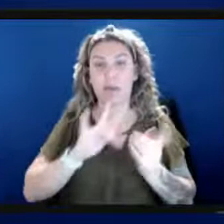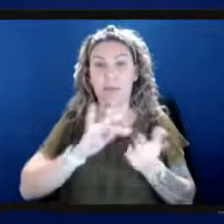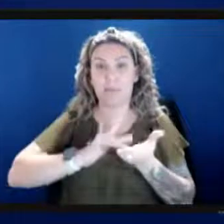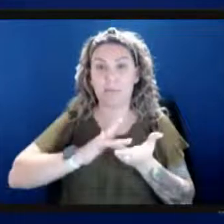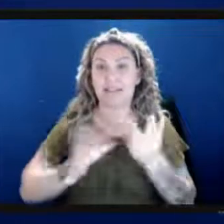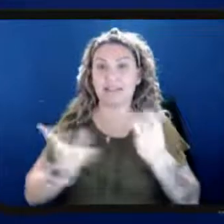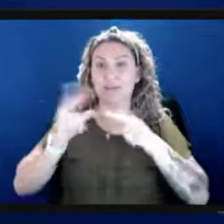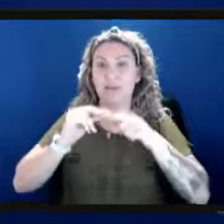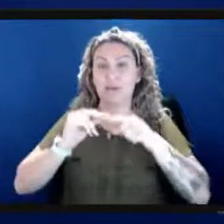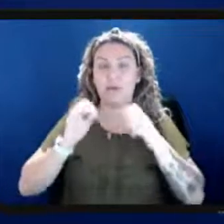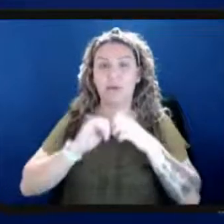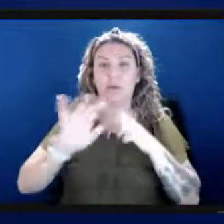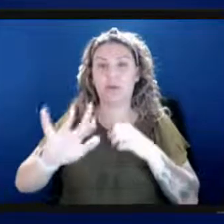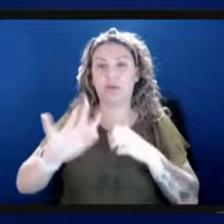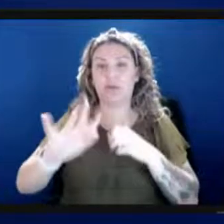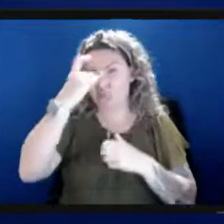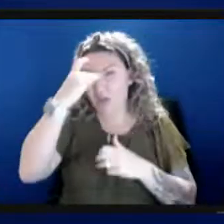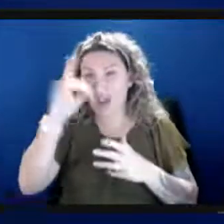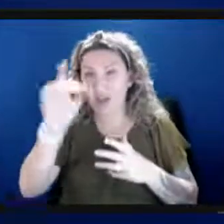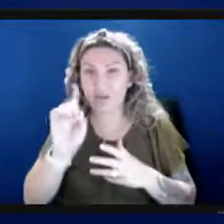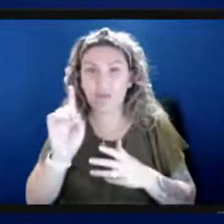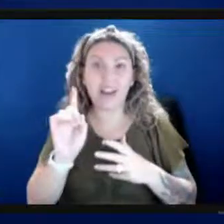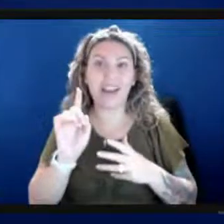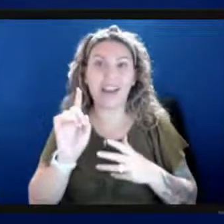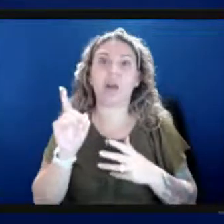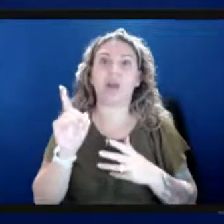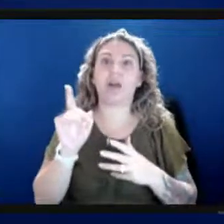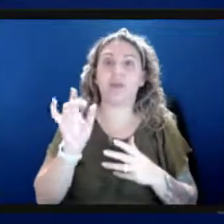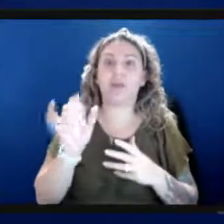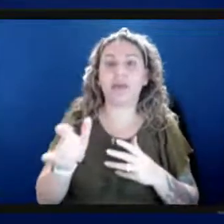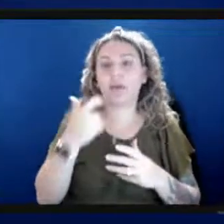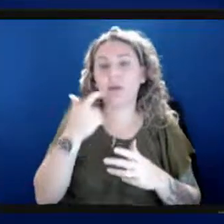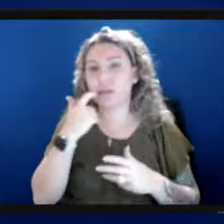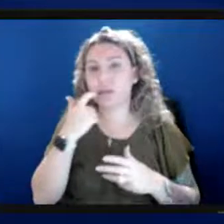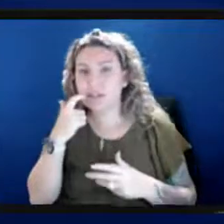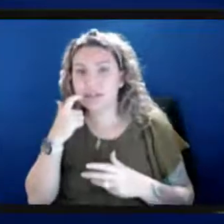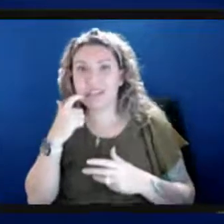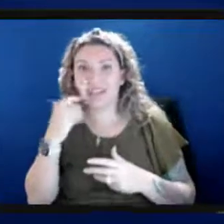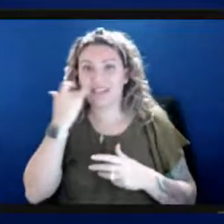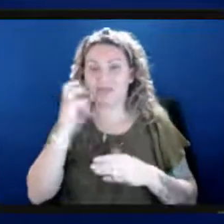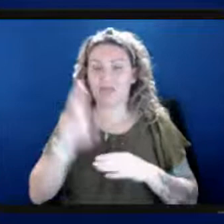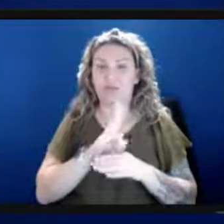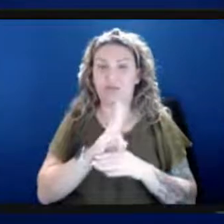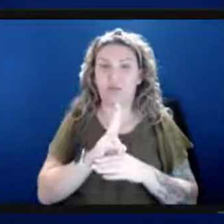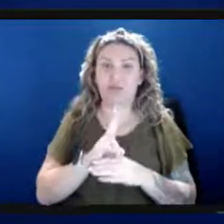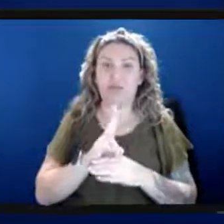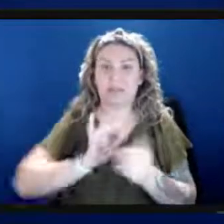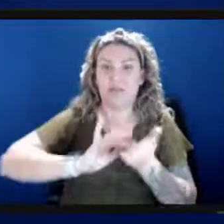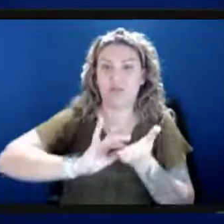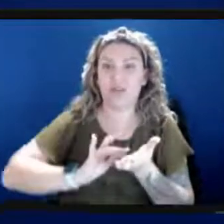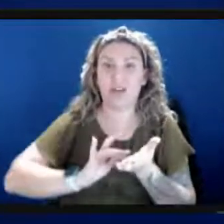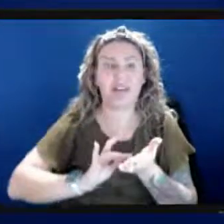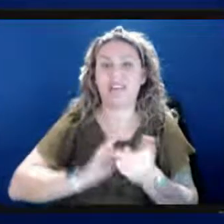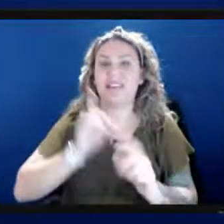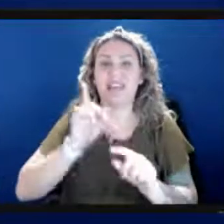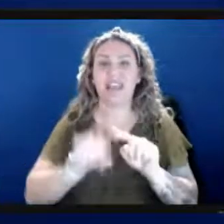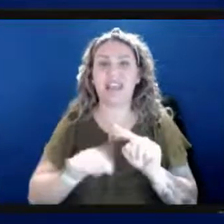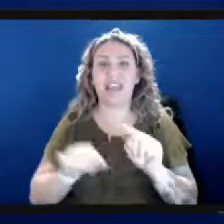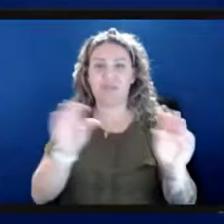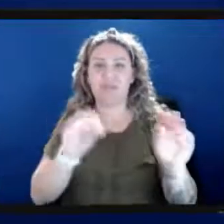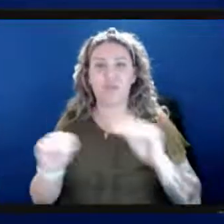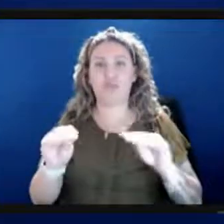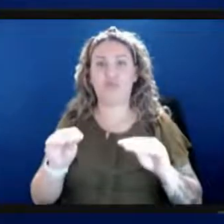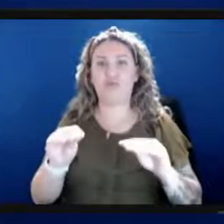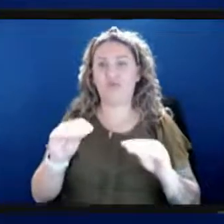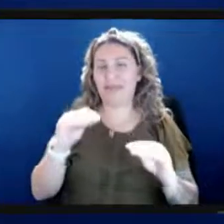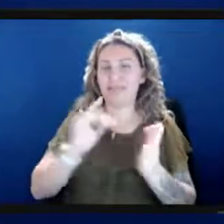receptors where these drugs were acting, even if you take a drug on top of it, those drugs will not be able to move this medication from there, and it